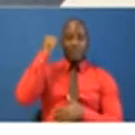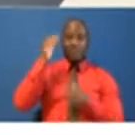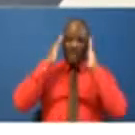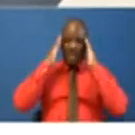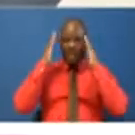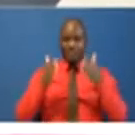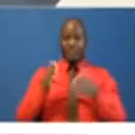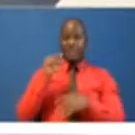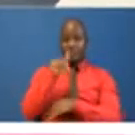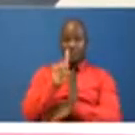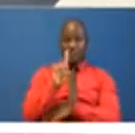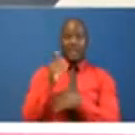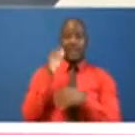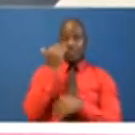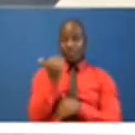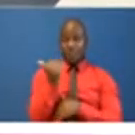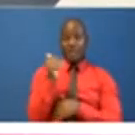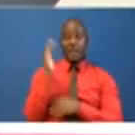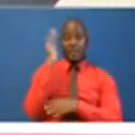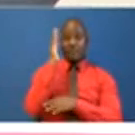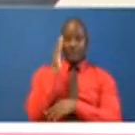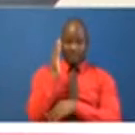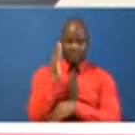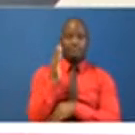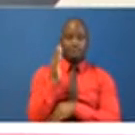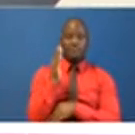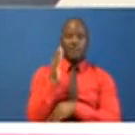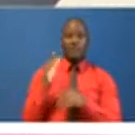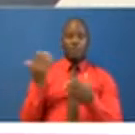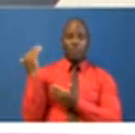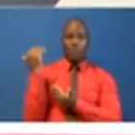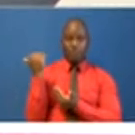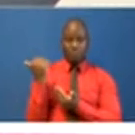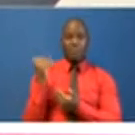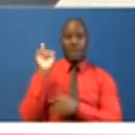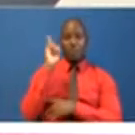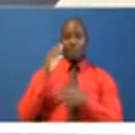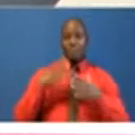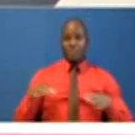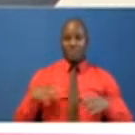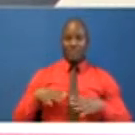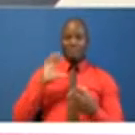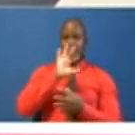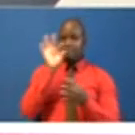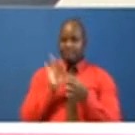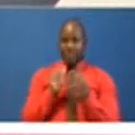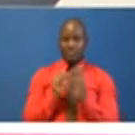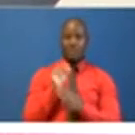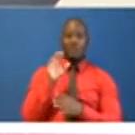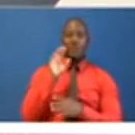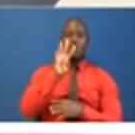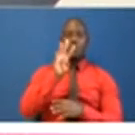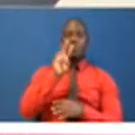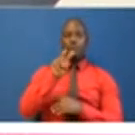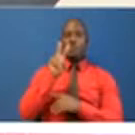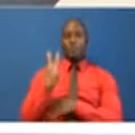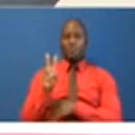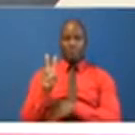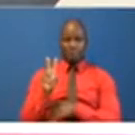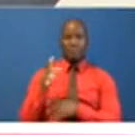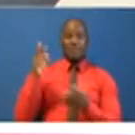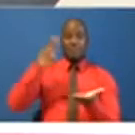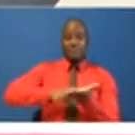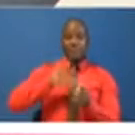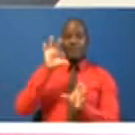attention to you and that's why this afternoon into the evening we hope that nairobi residents specifically the 2.2 million